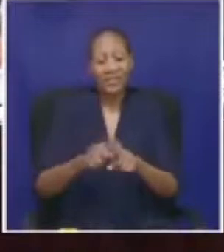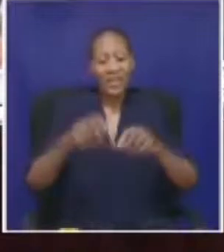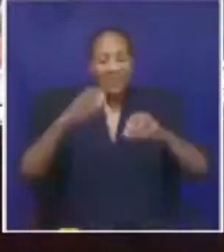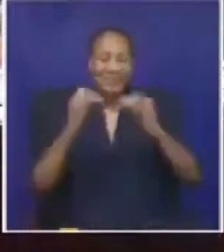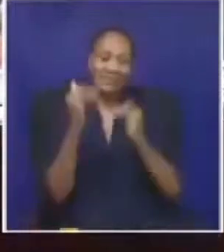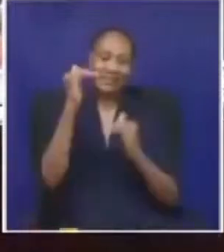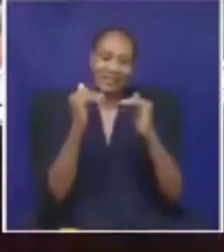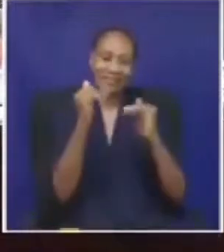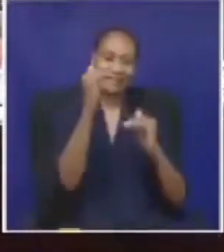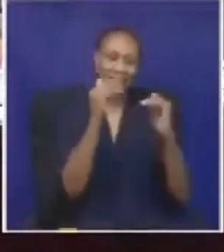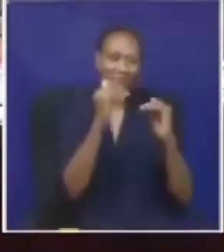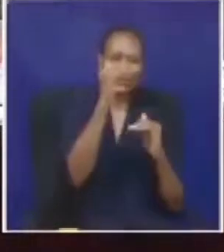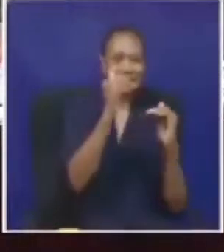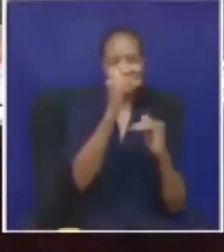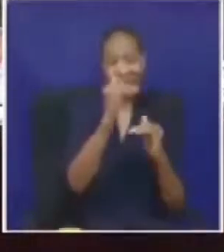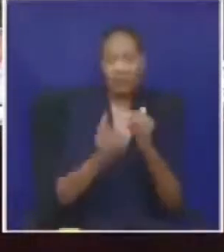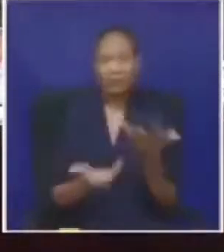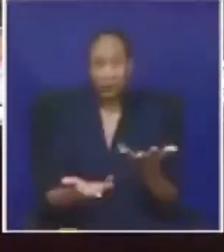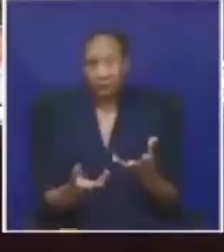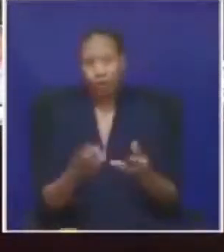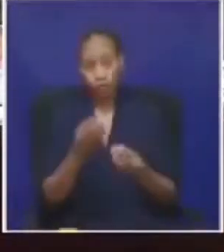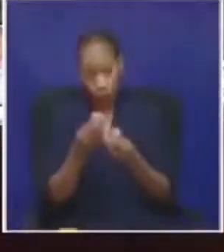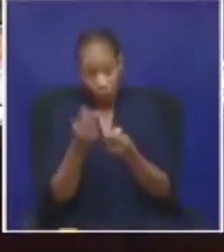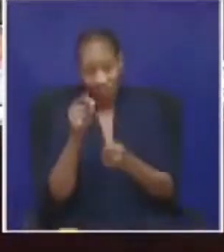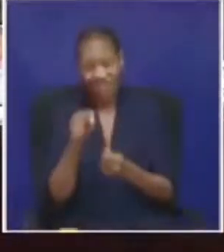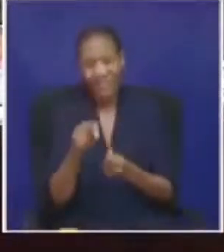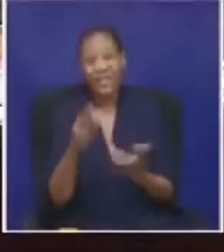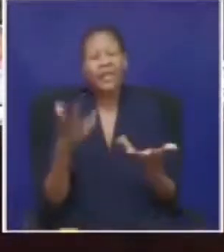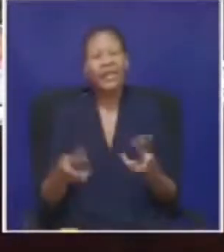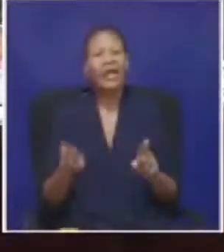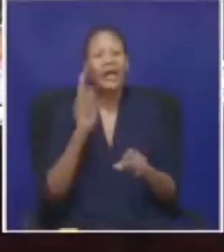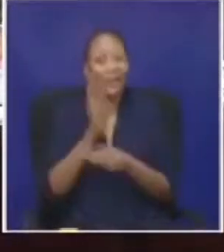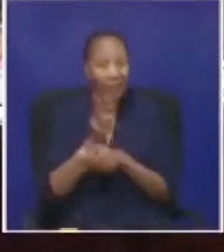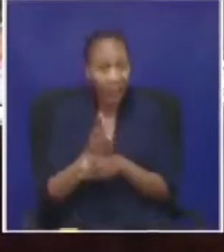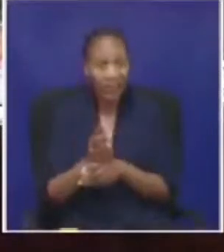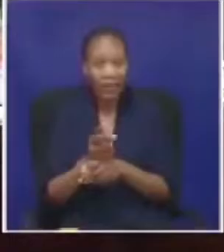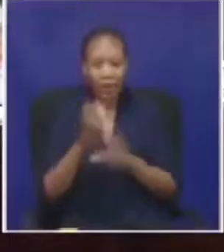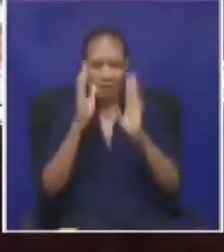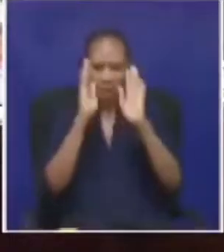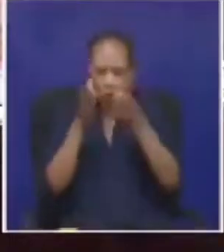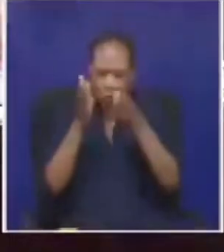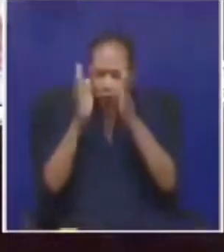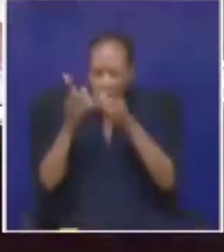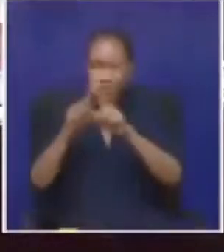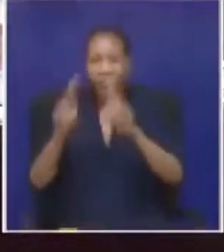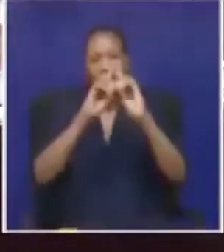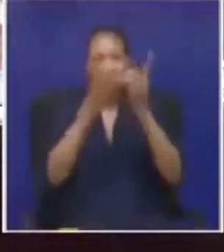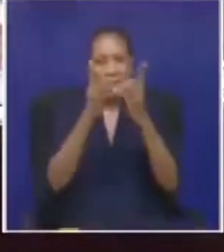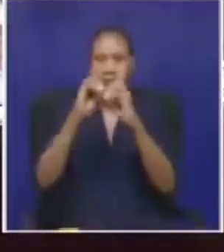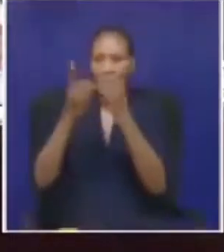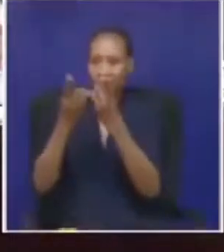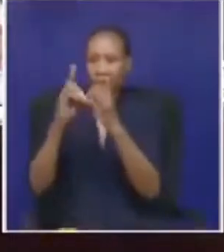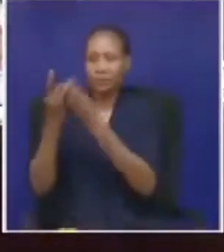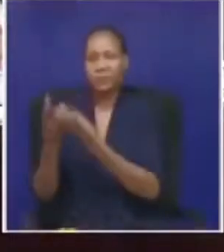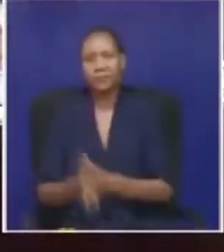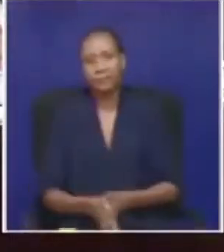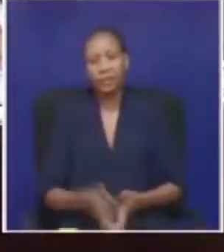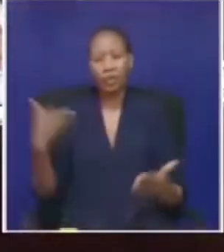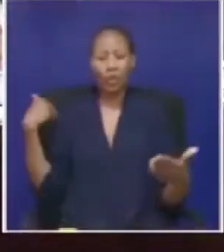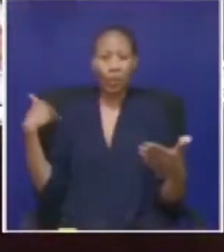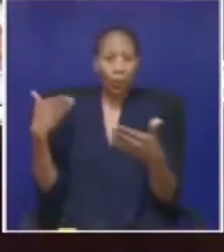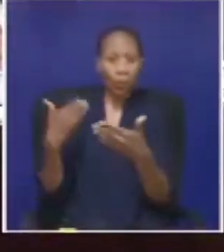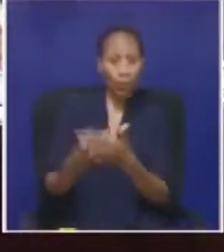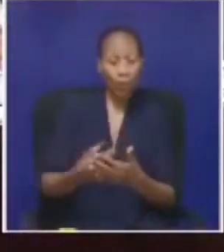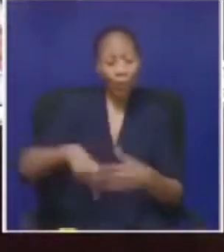while continuing with key reforms in critical sectors. Thus far, we are